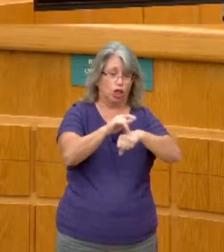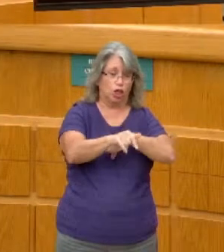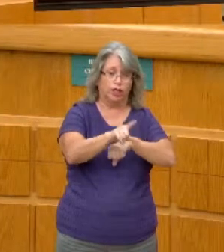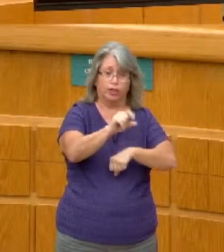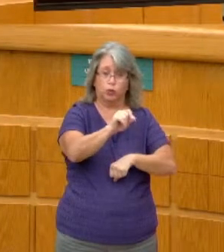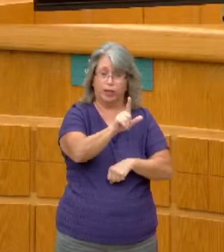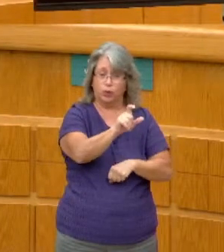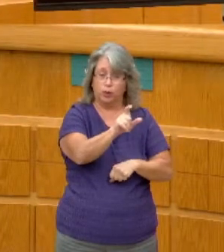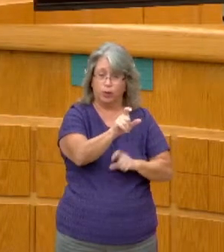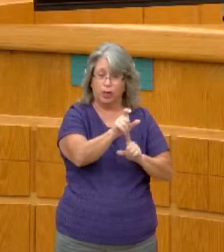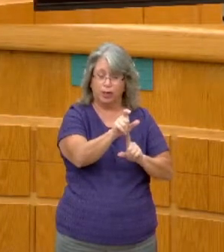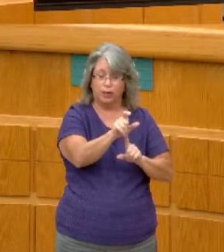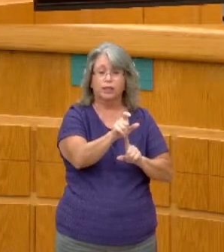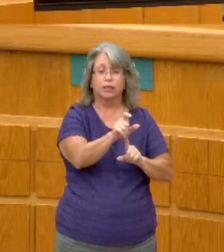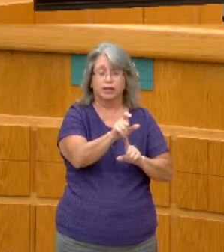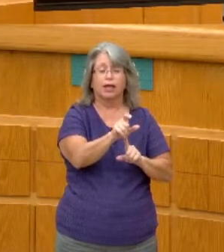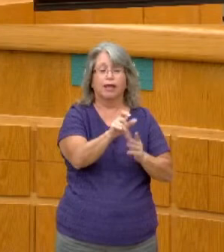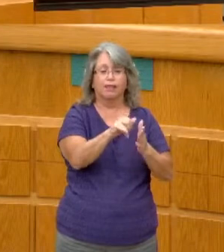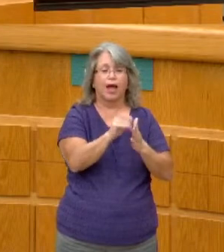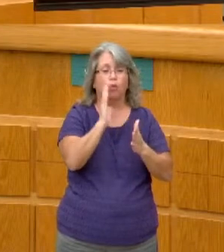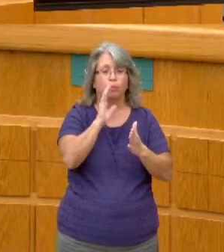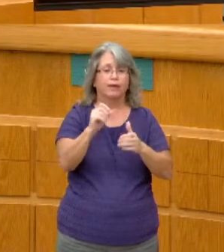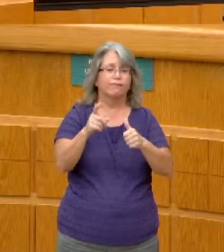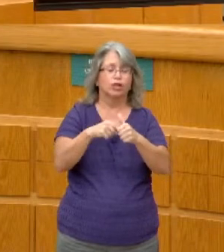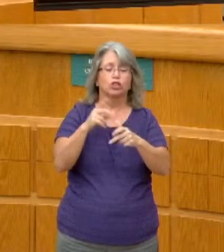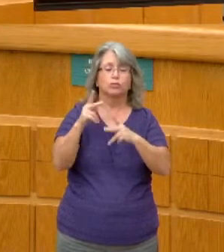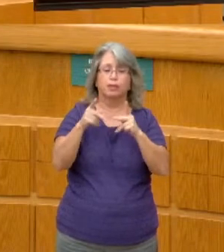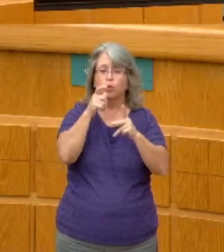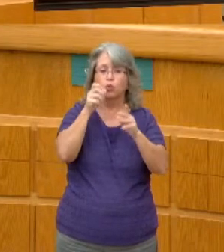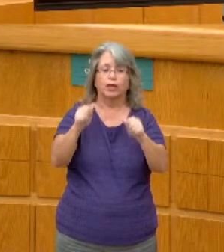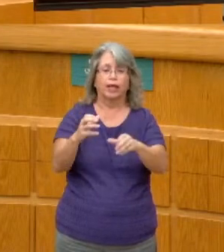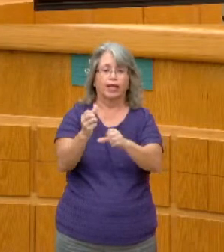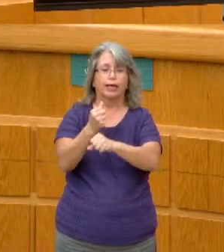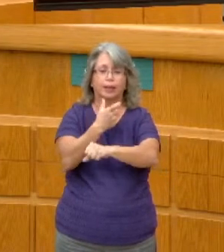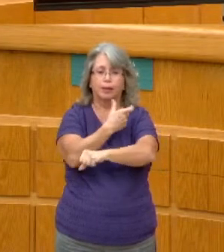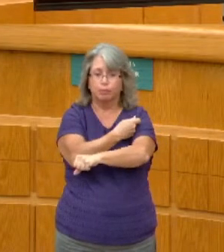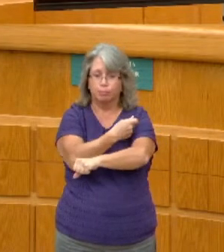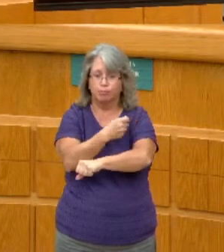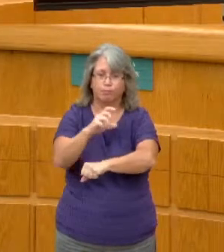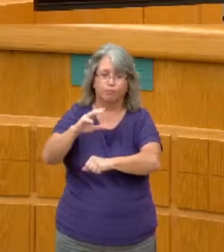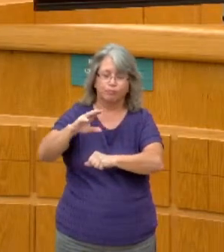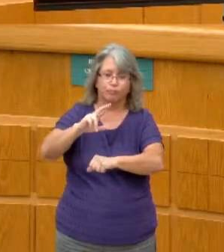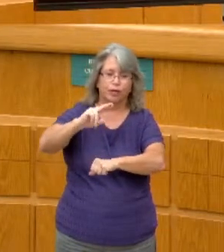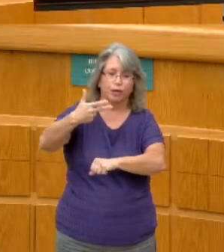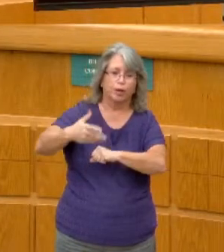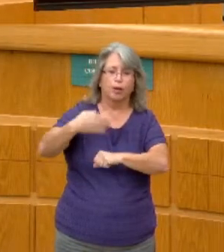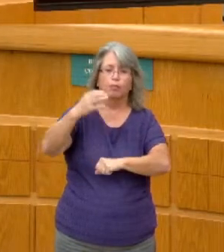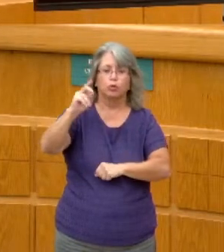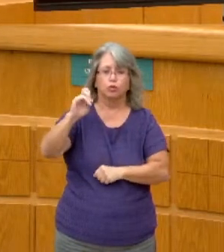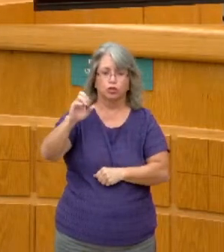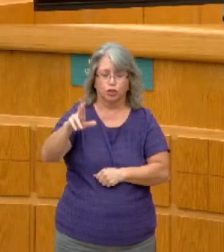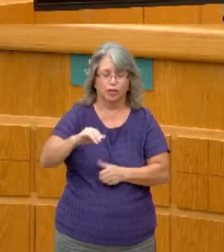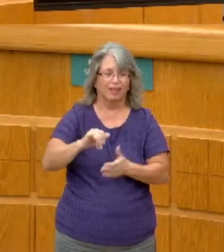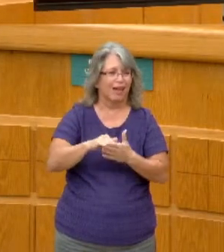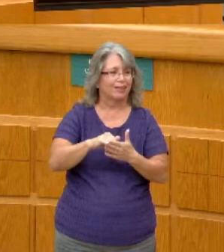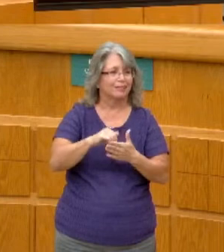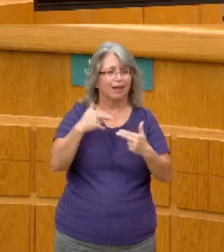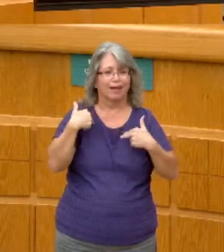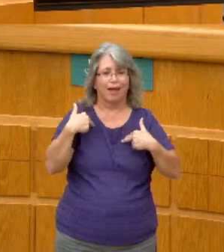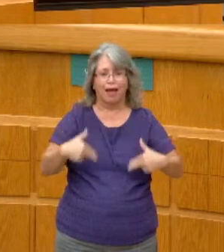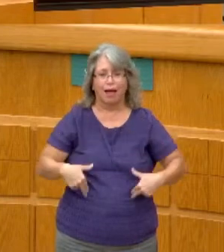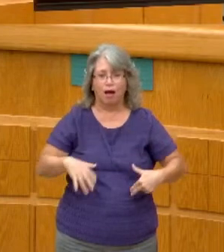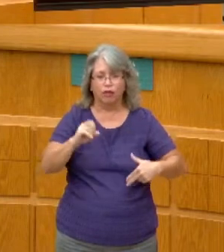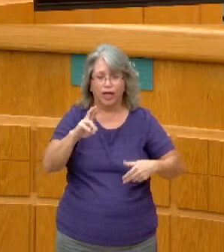people eligible for a booster. This includes healthcare providers, residents of long-term care facilities, and other